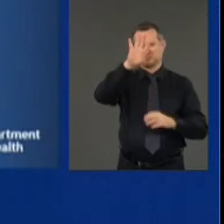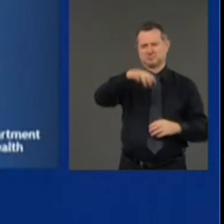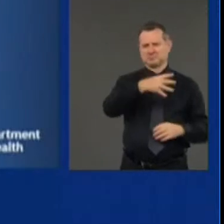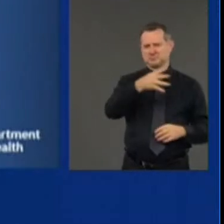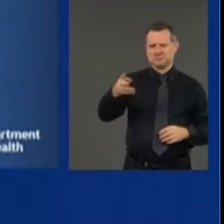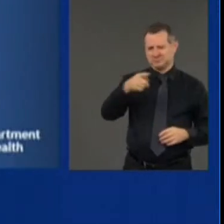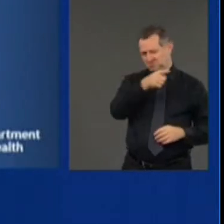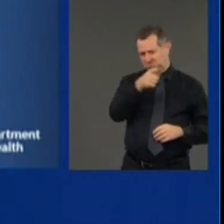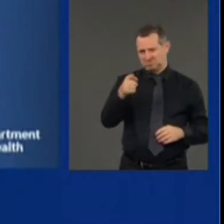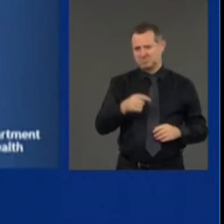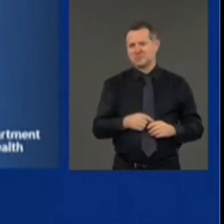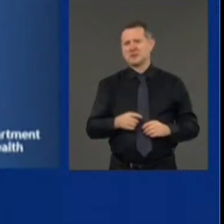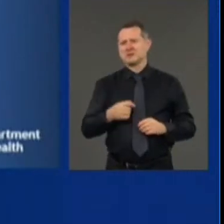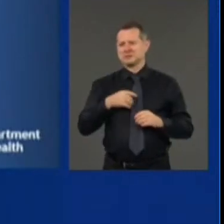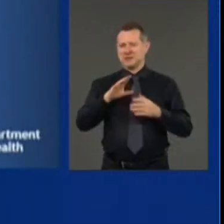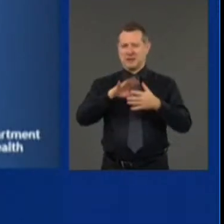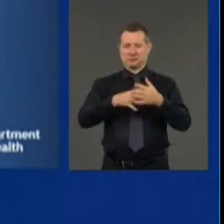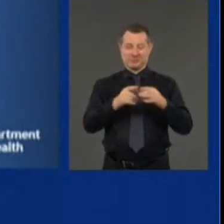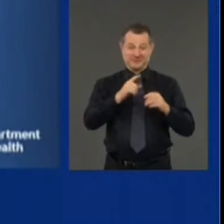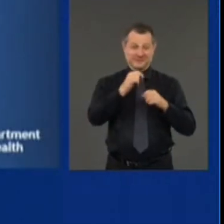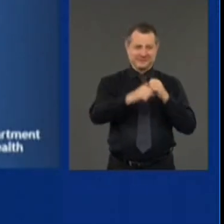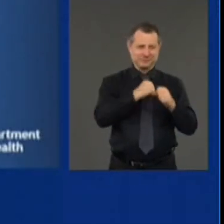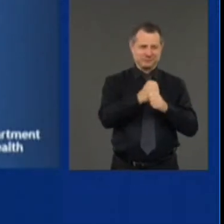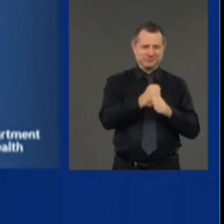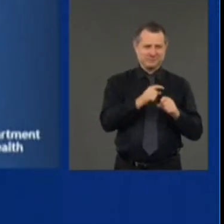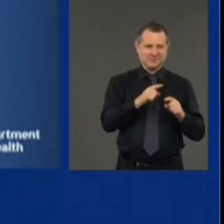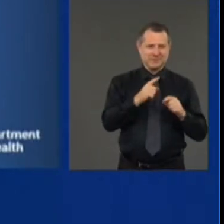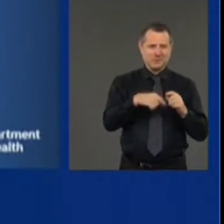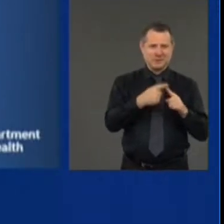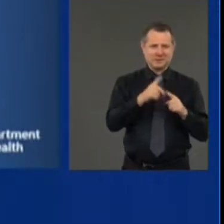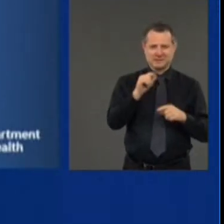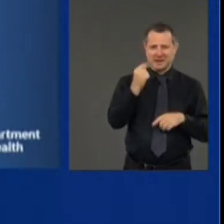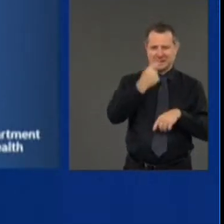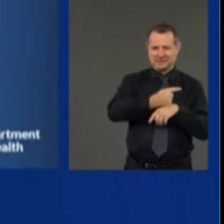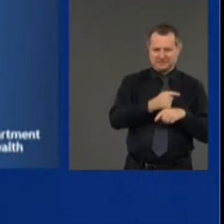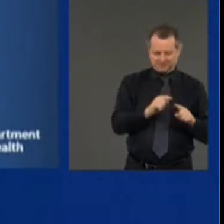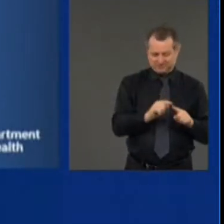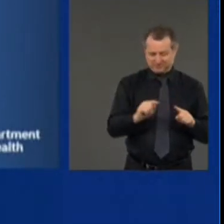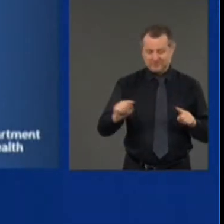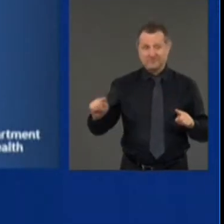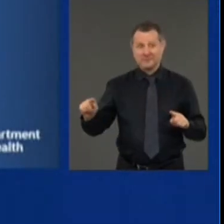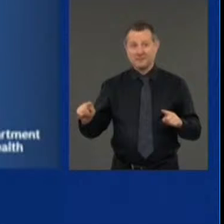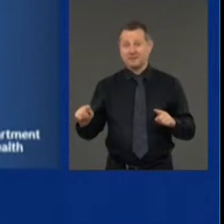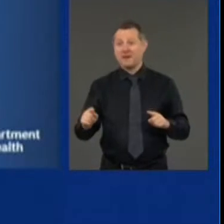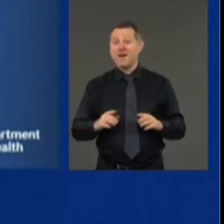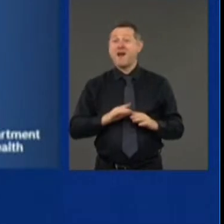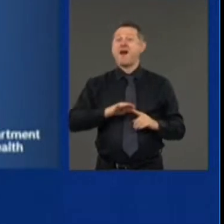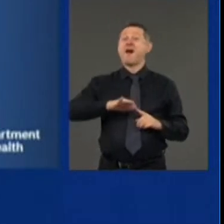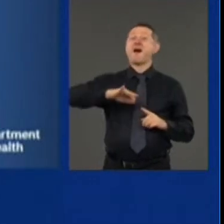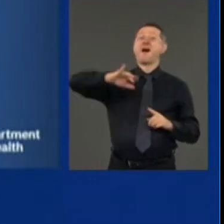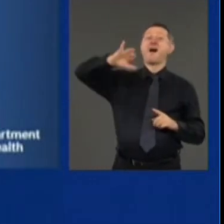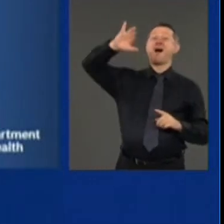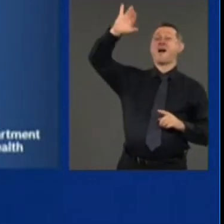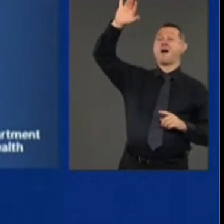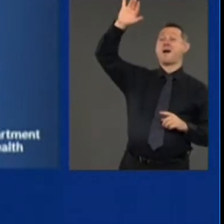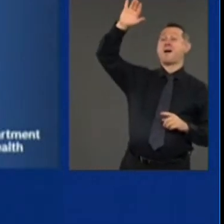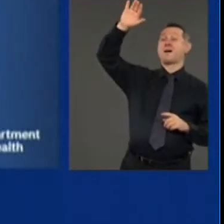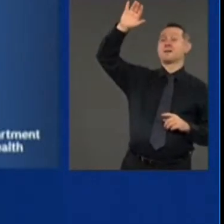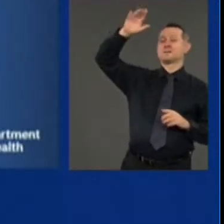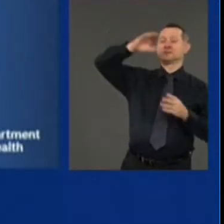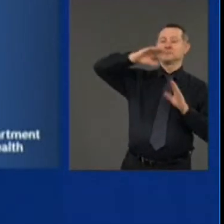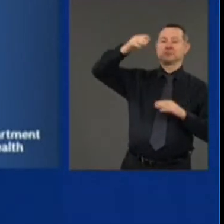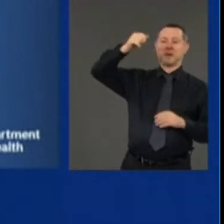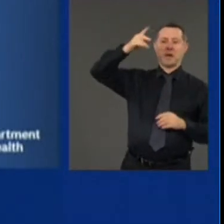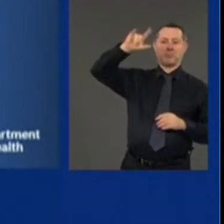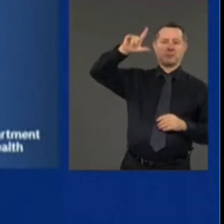calendar. The peak in nursing home fatalities was on April 8th, and that's the